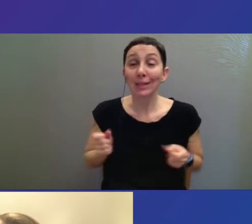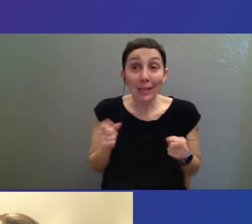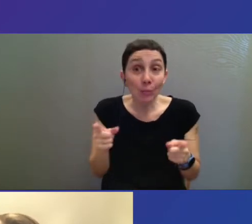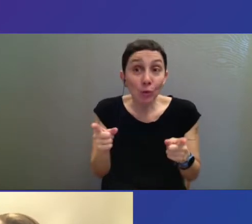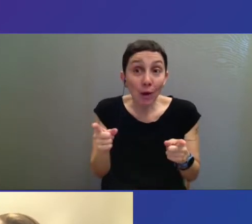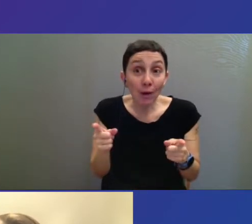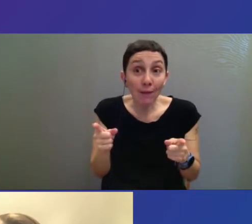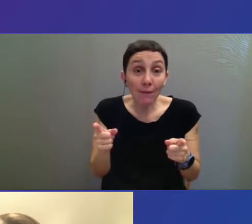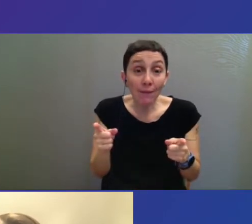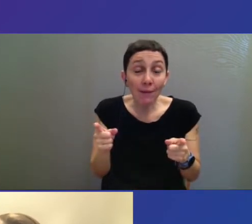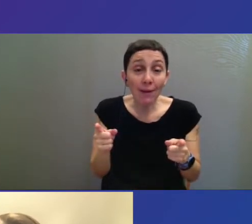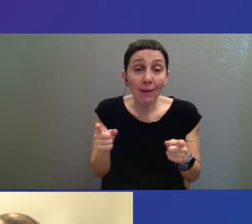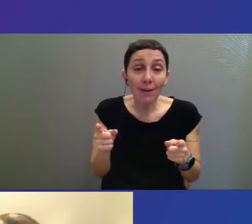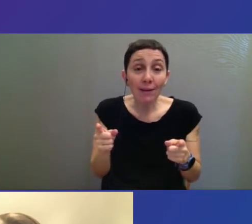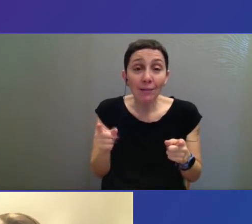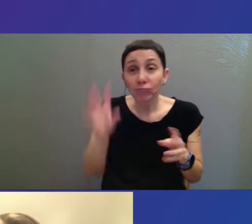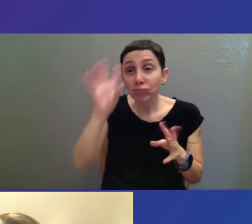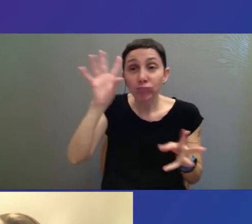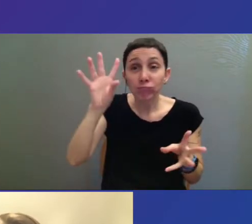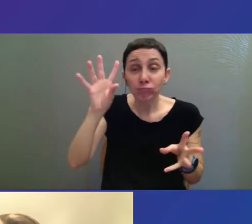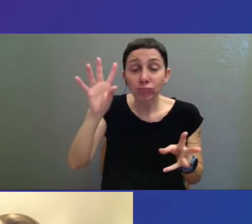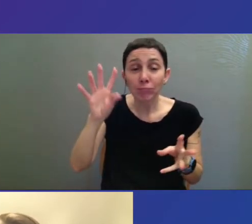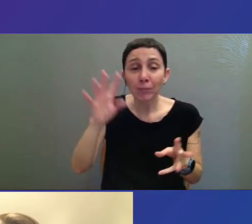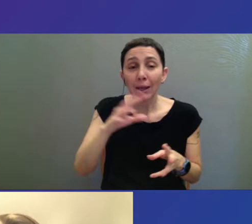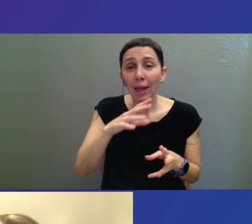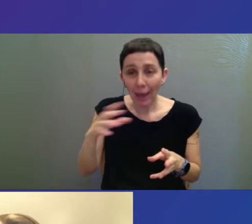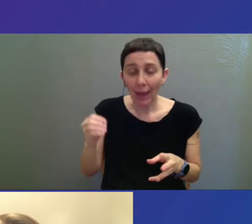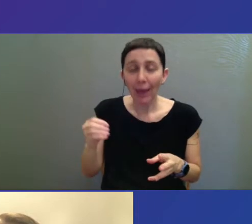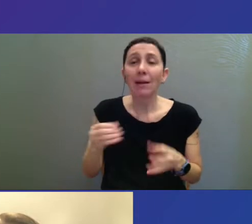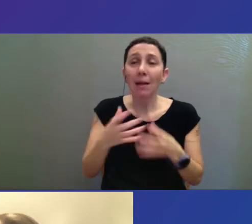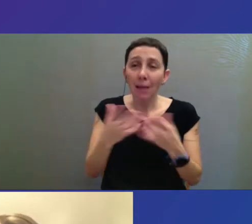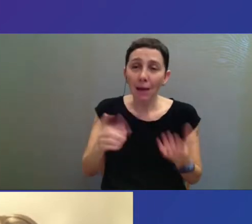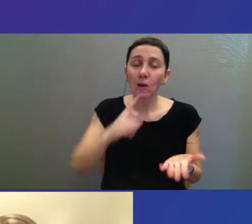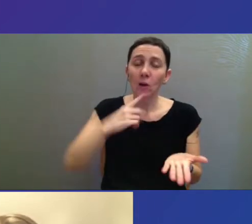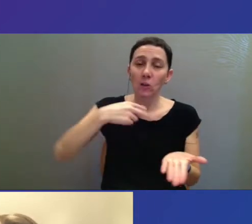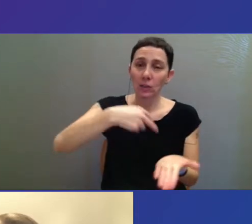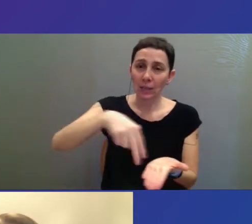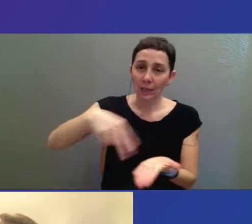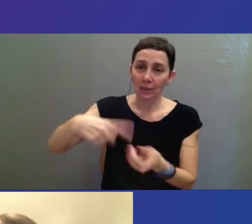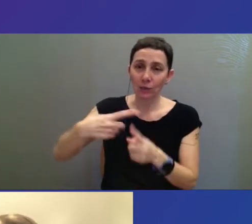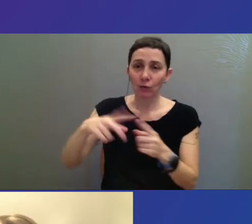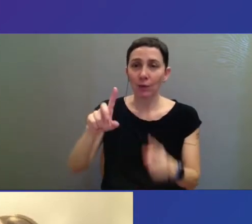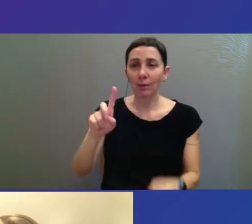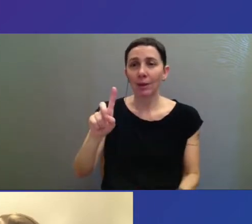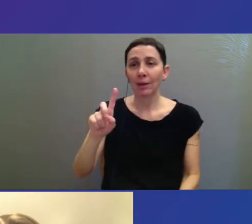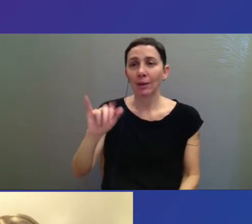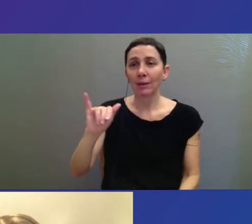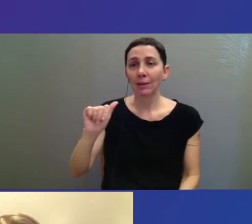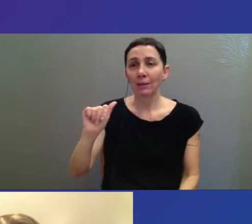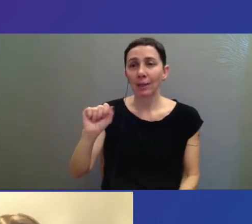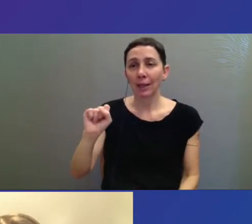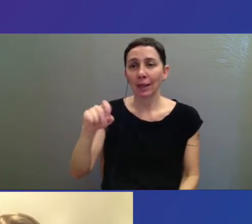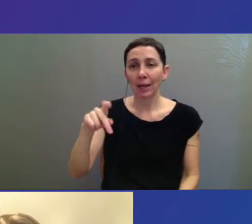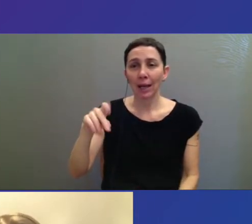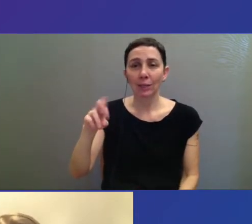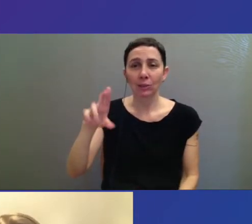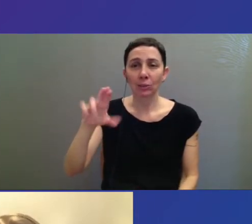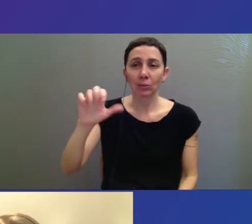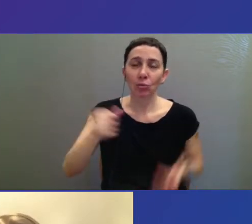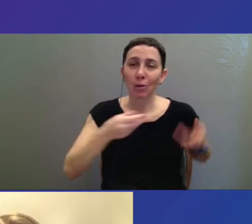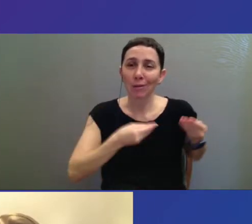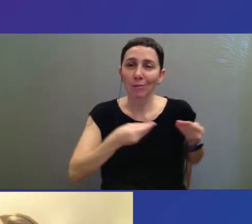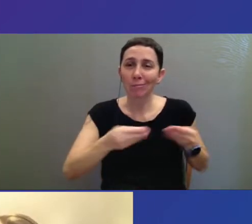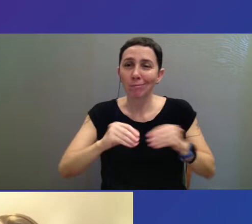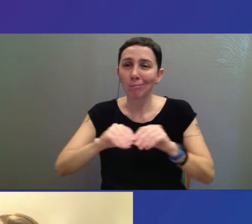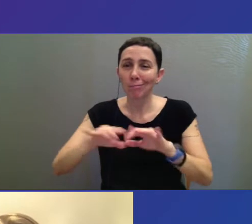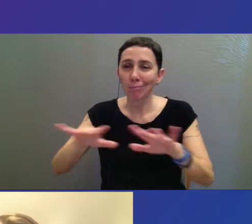is from dances of the diaspora that kind of like cross over. And so giving young people